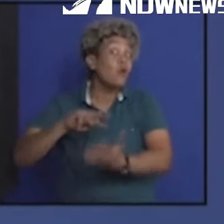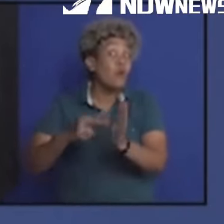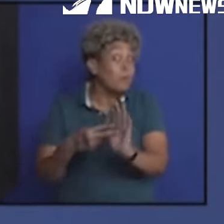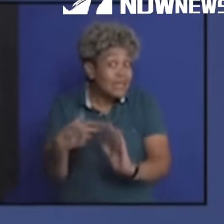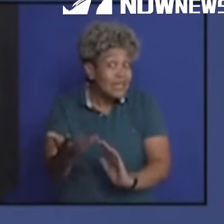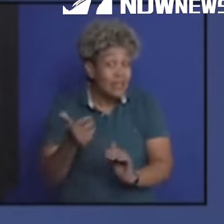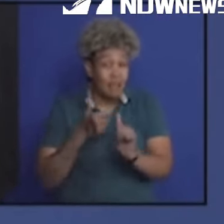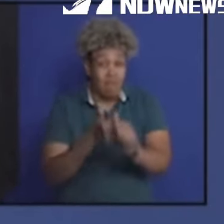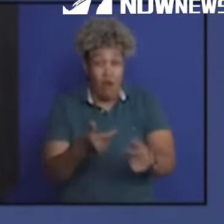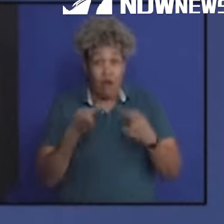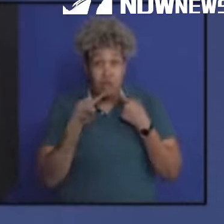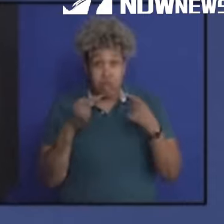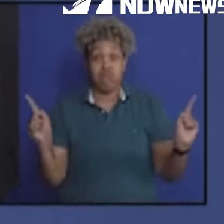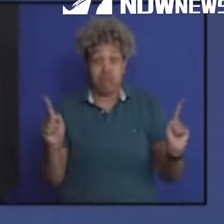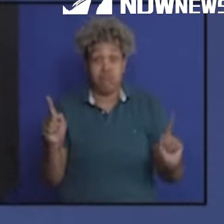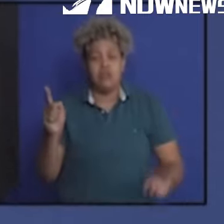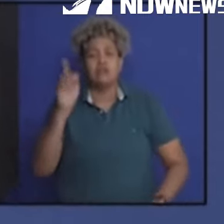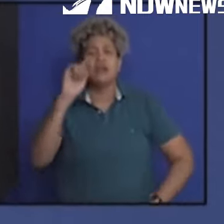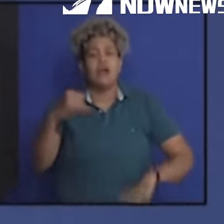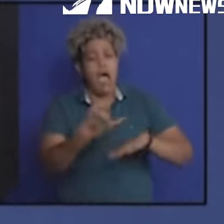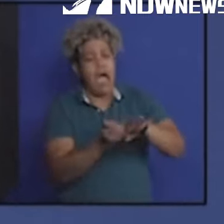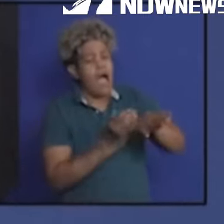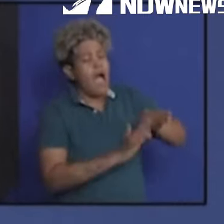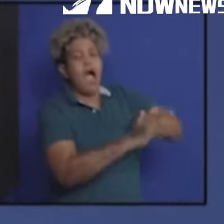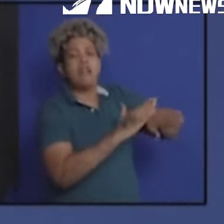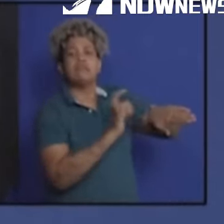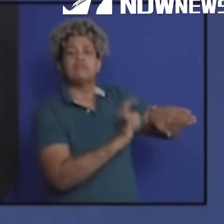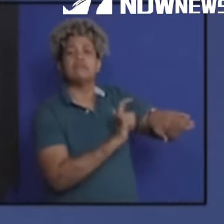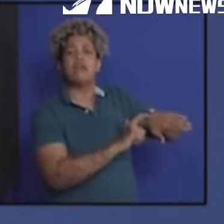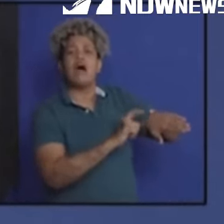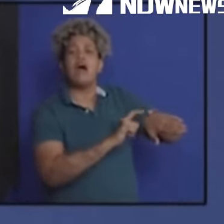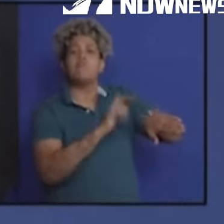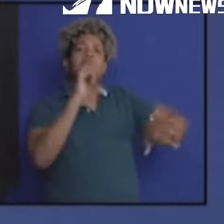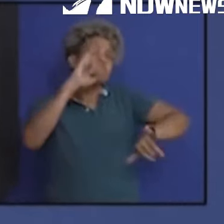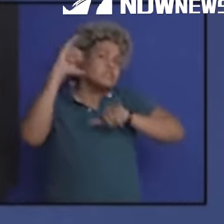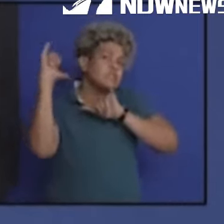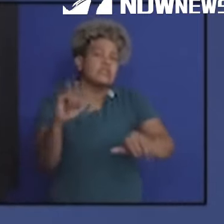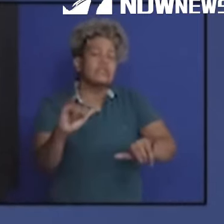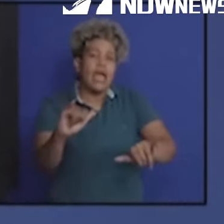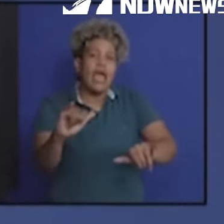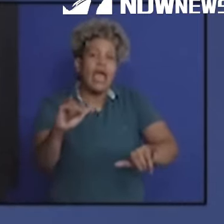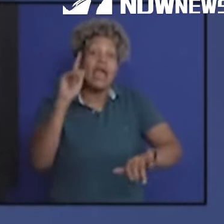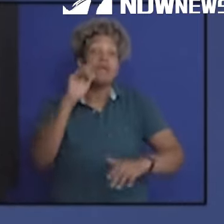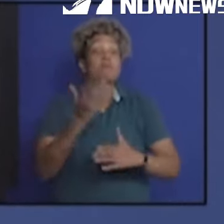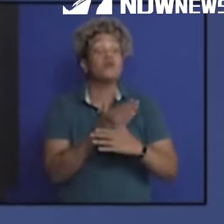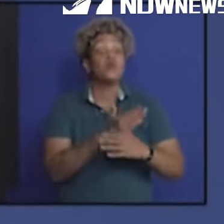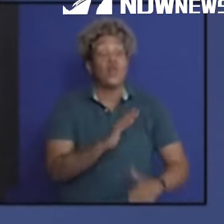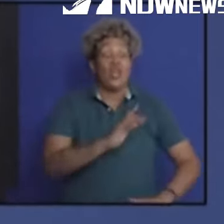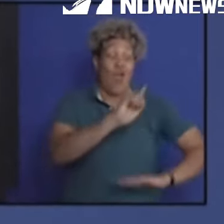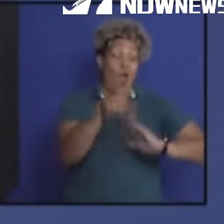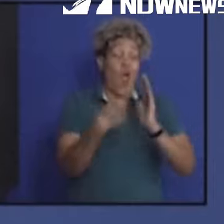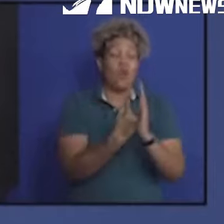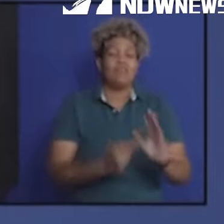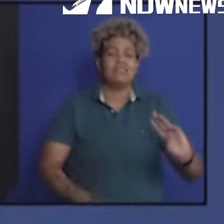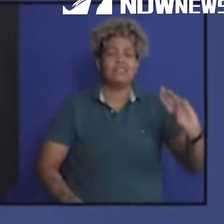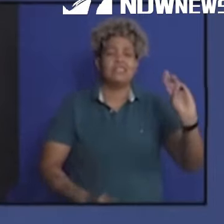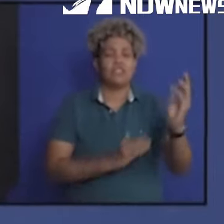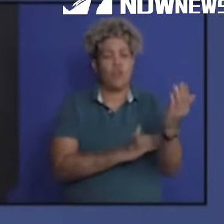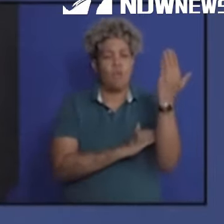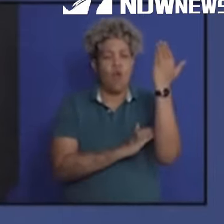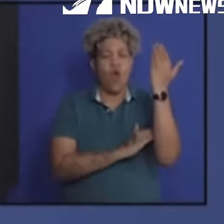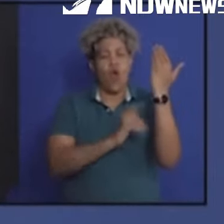on this declaration, an island-wide curfew will be in effect between the hours of 6